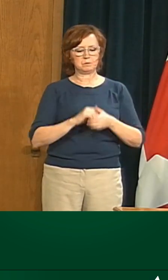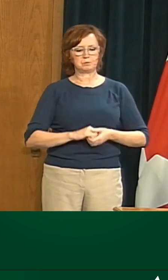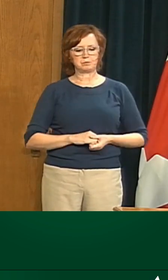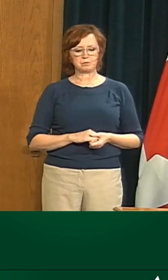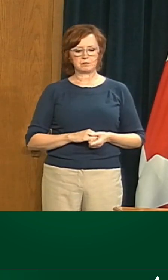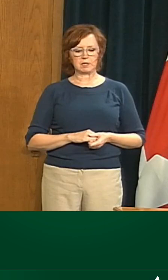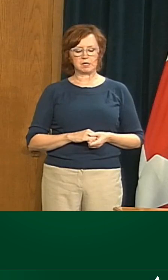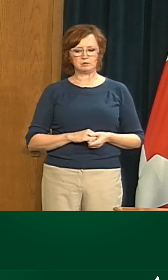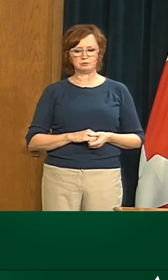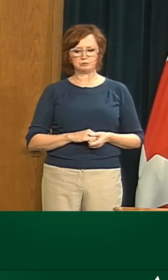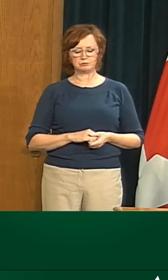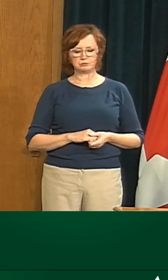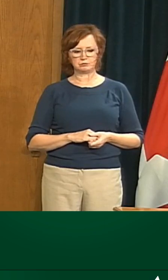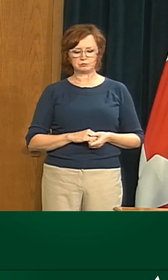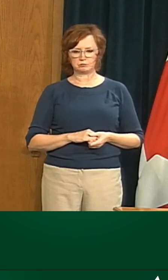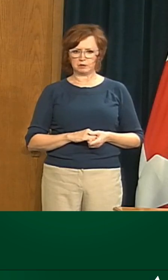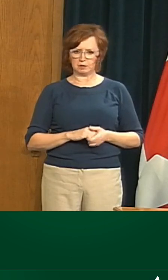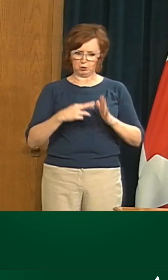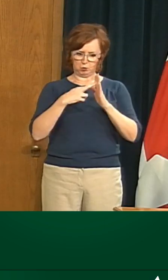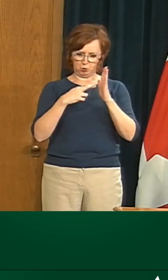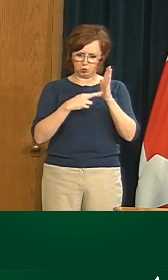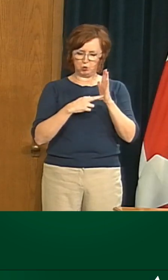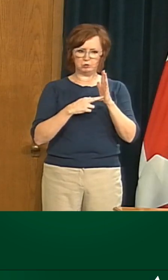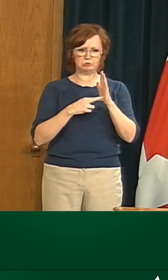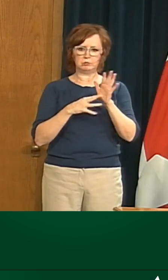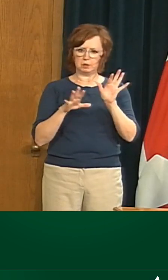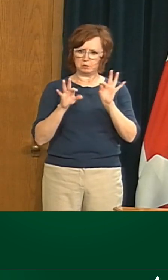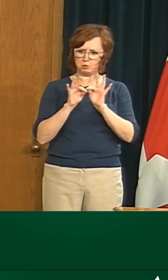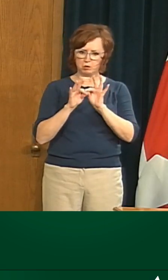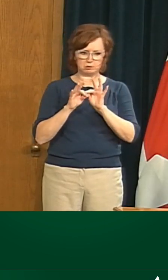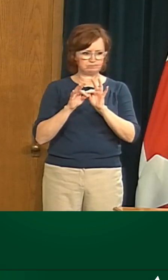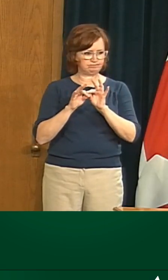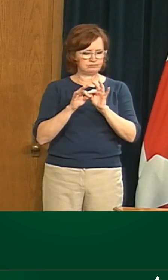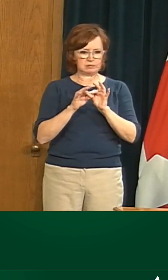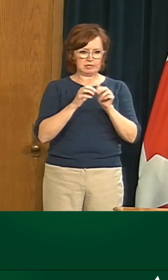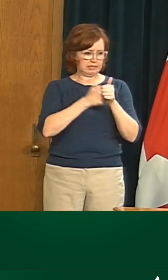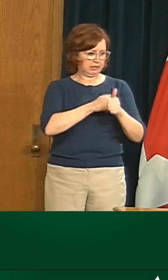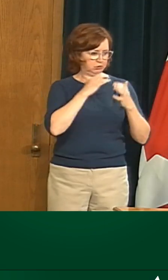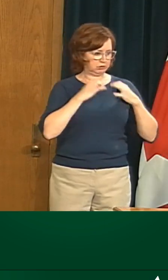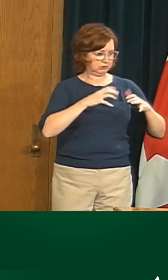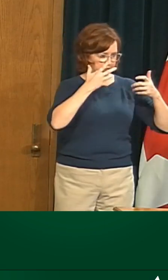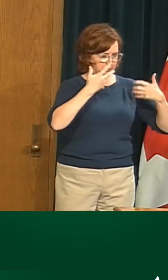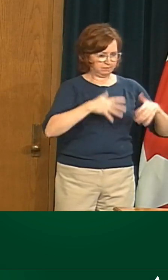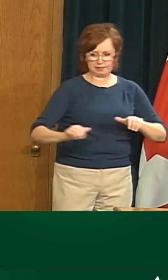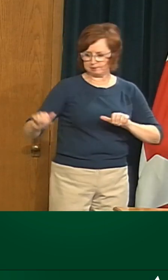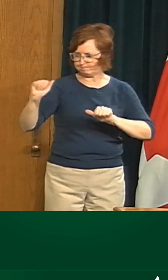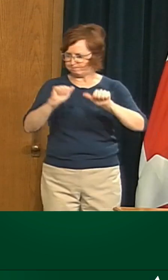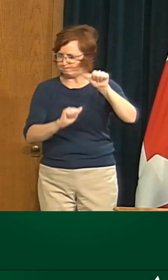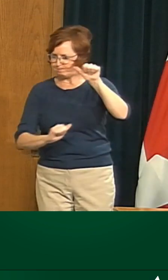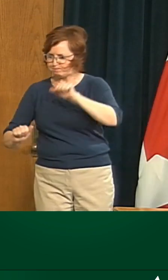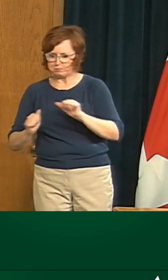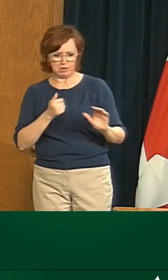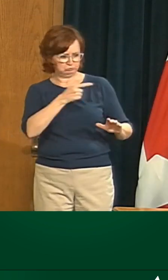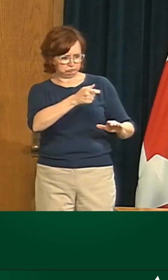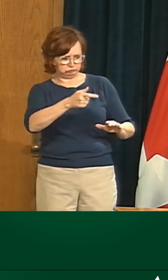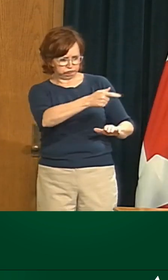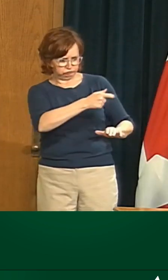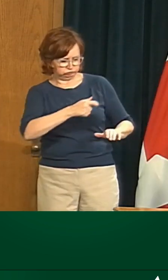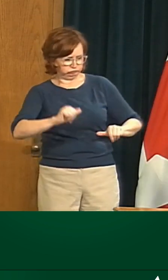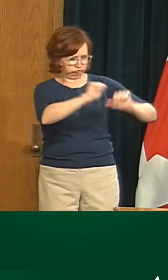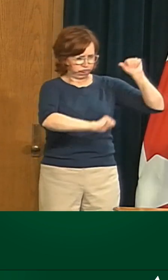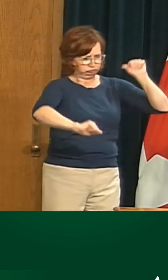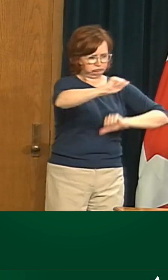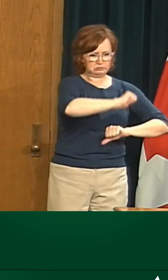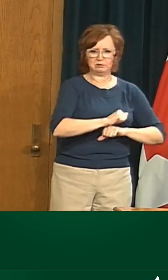proper standards in place with respect to cleanliness, with respect to disinfection, is not foreign to these services. For example, at a